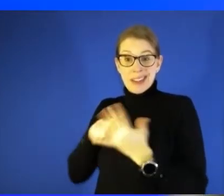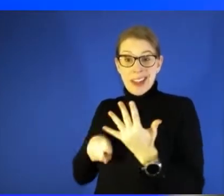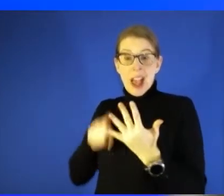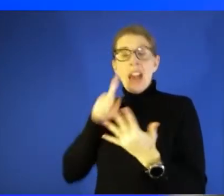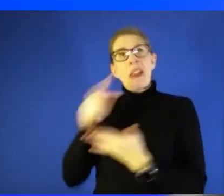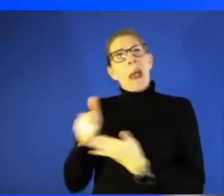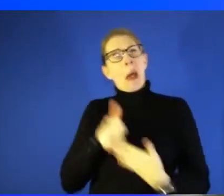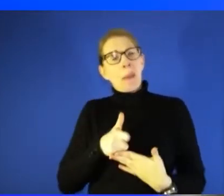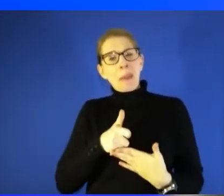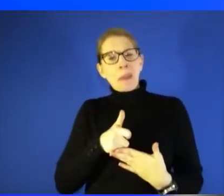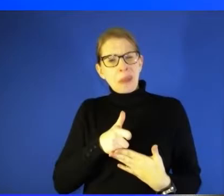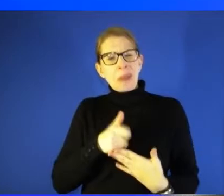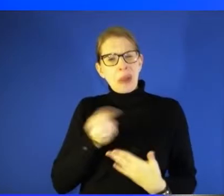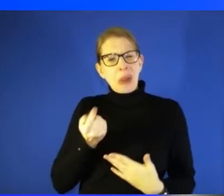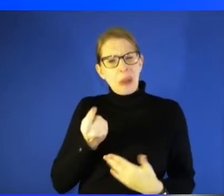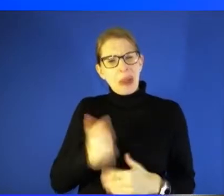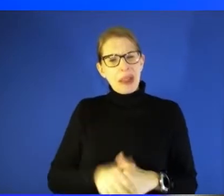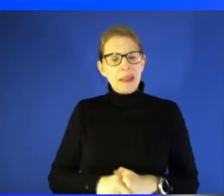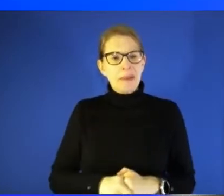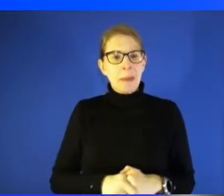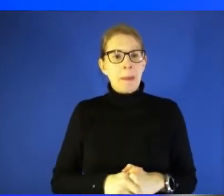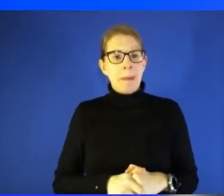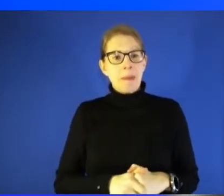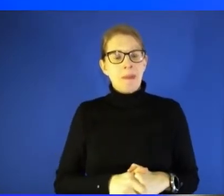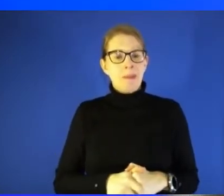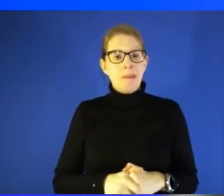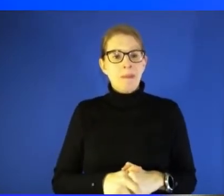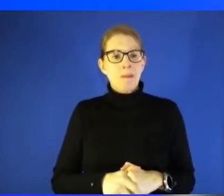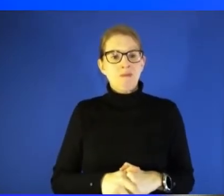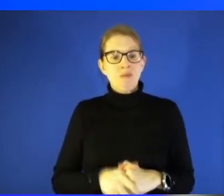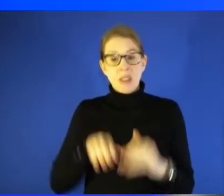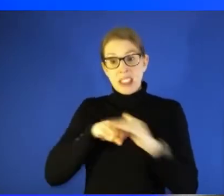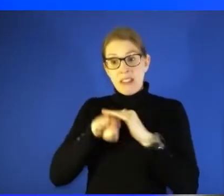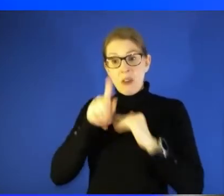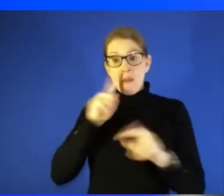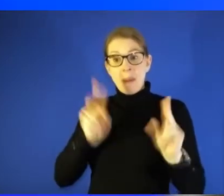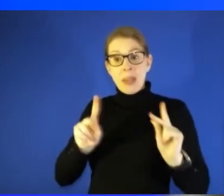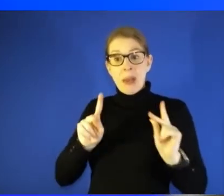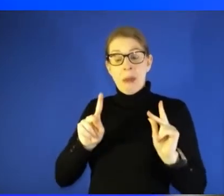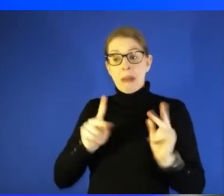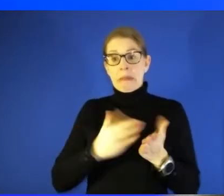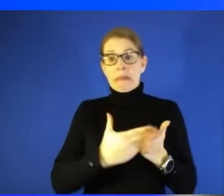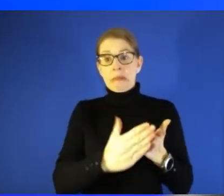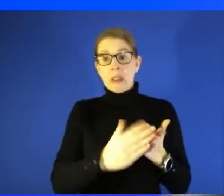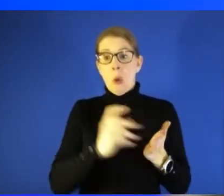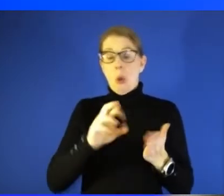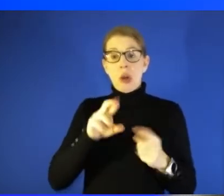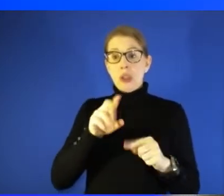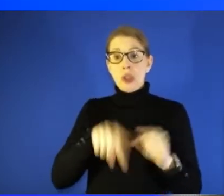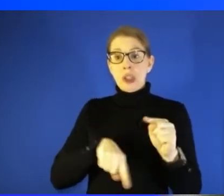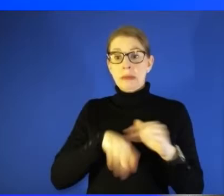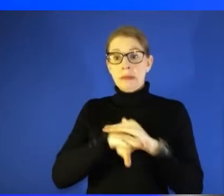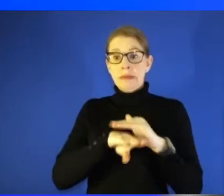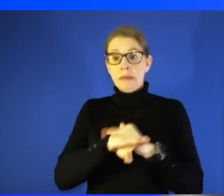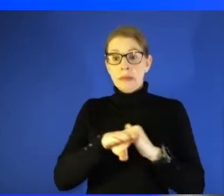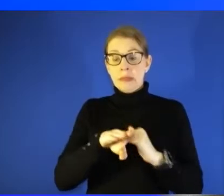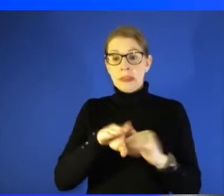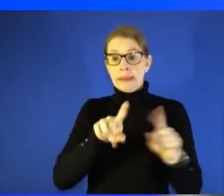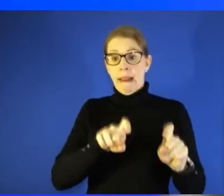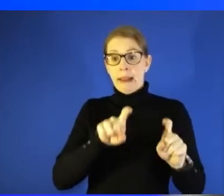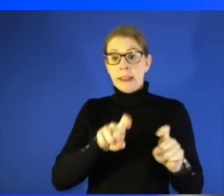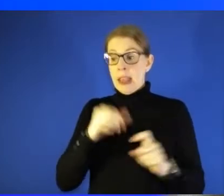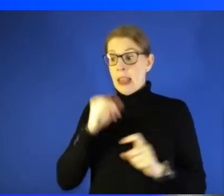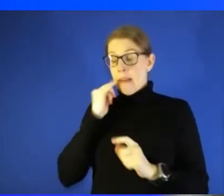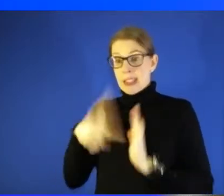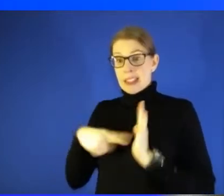it makes it accessible for folks who otherwise wouldn't have it. But if you're symptomatic and it's negative, that